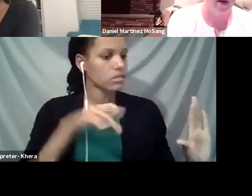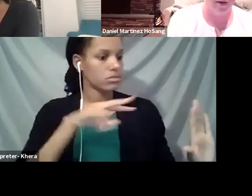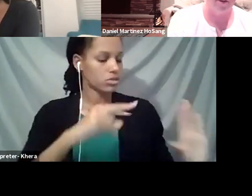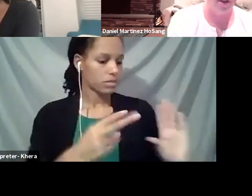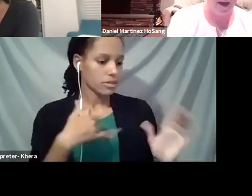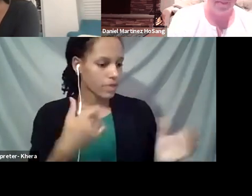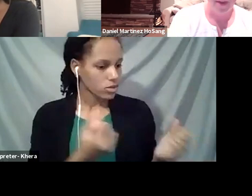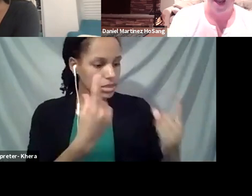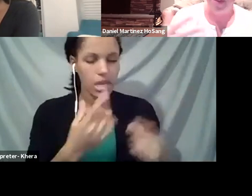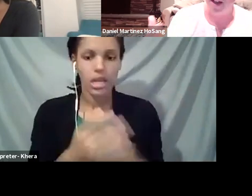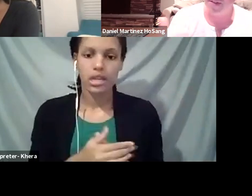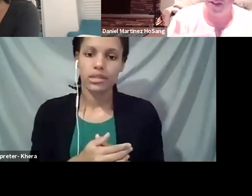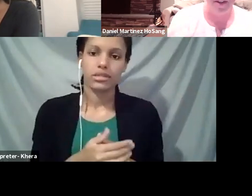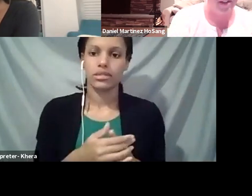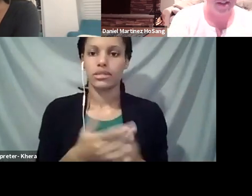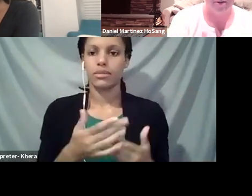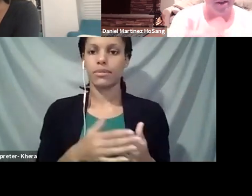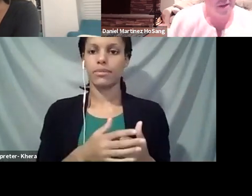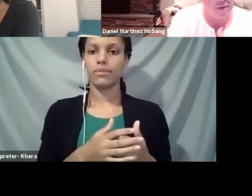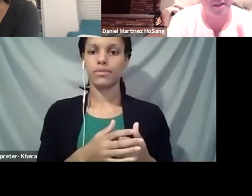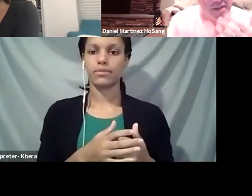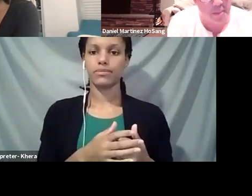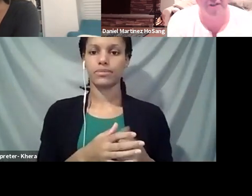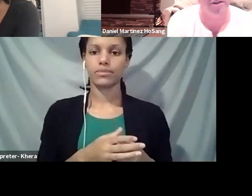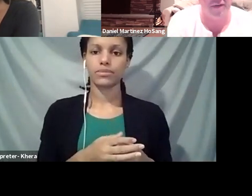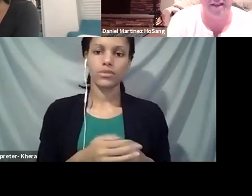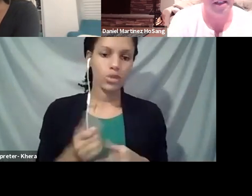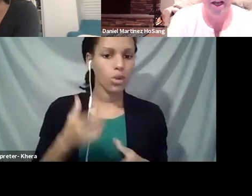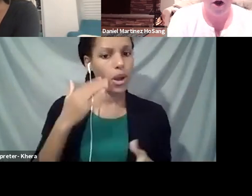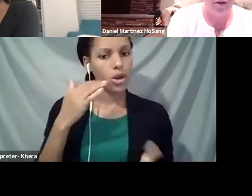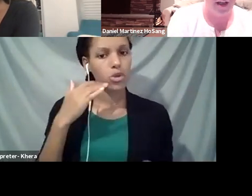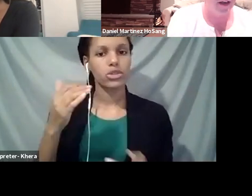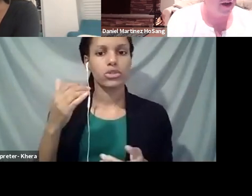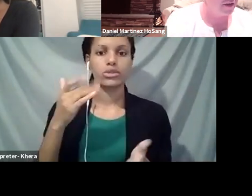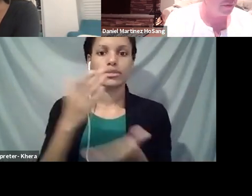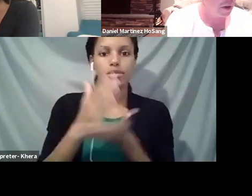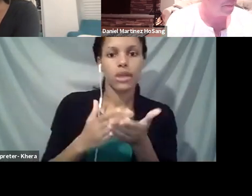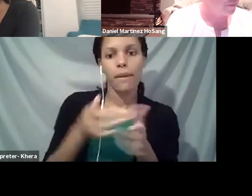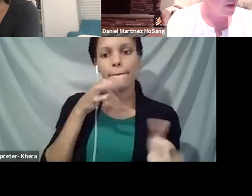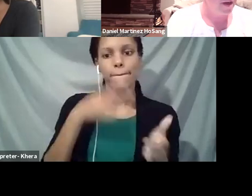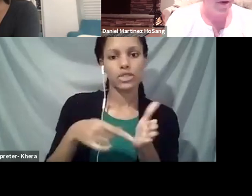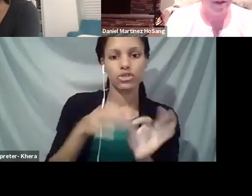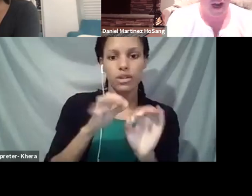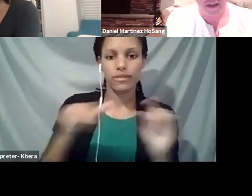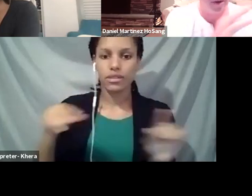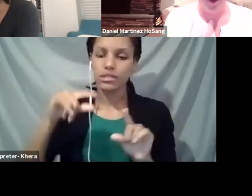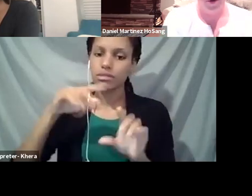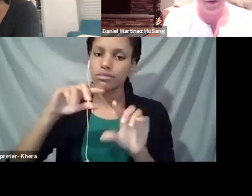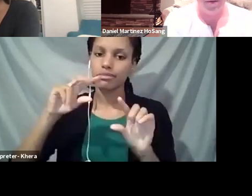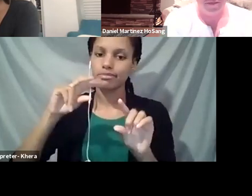as a barrier to them, and the kind of synthesis. So some, you know, some mentions of this are like kind of